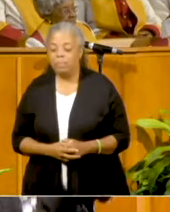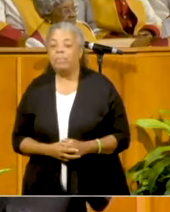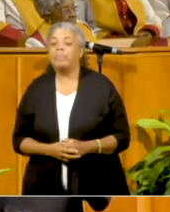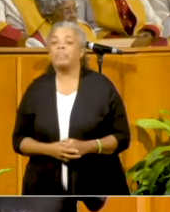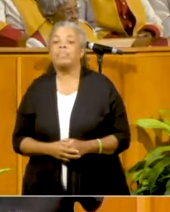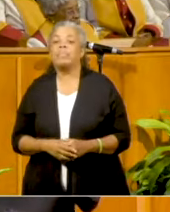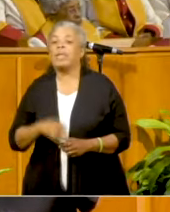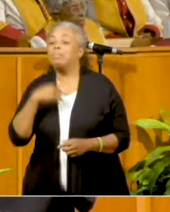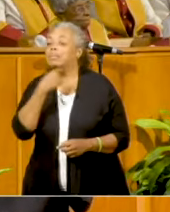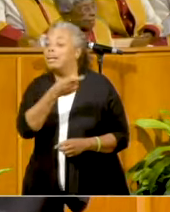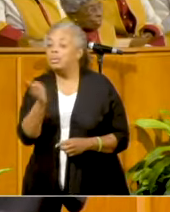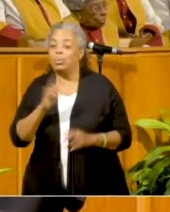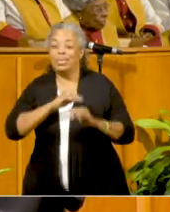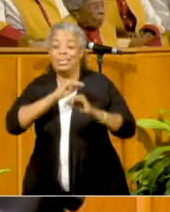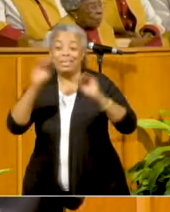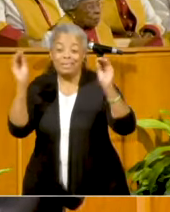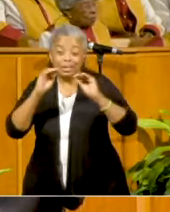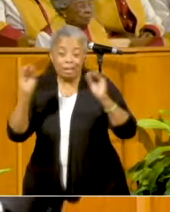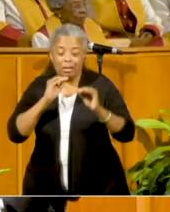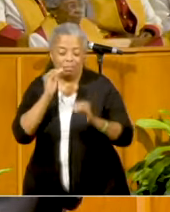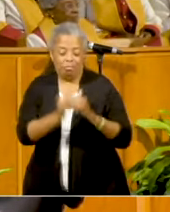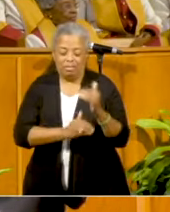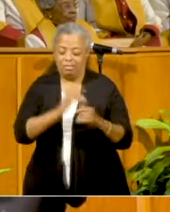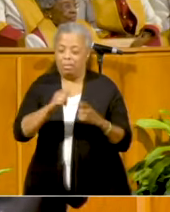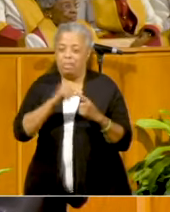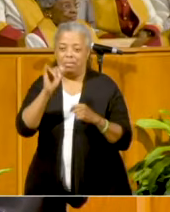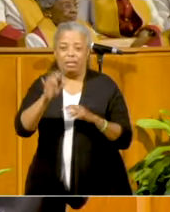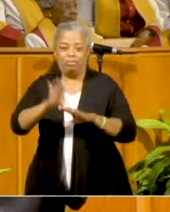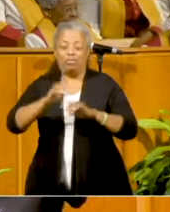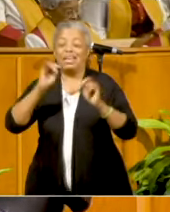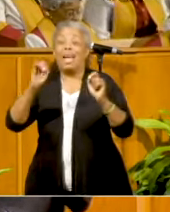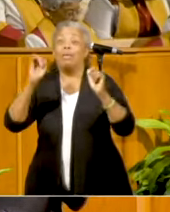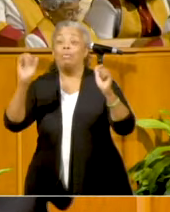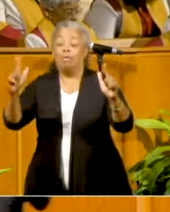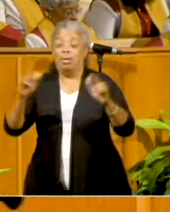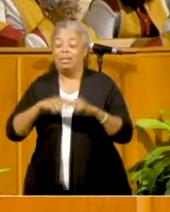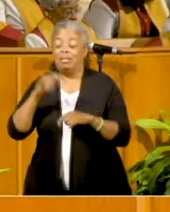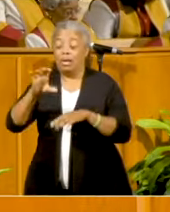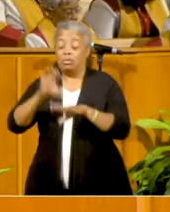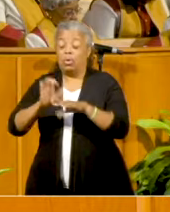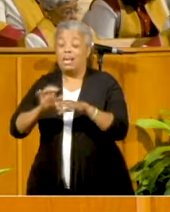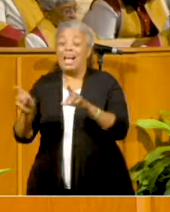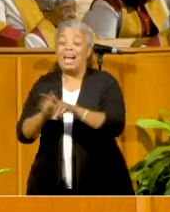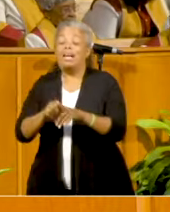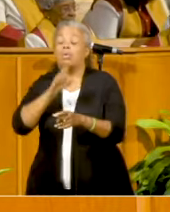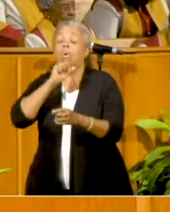There was nothing progressive about that church at all. It was